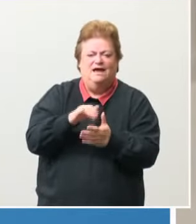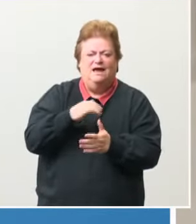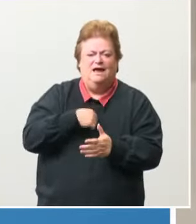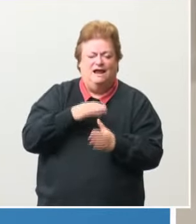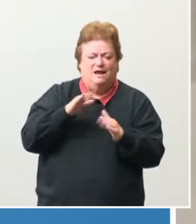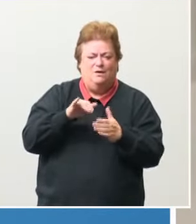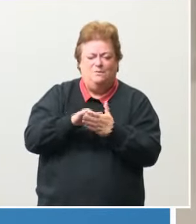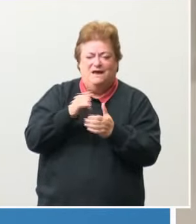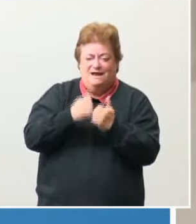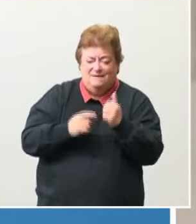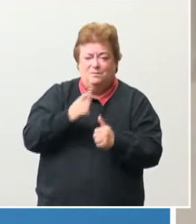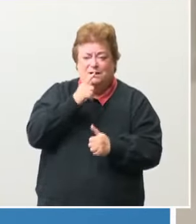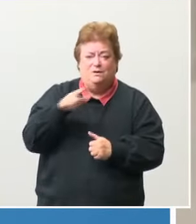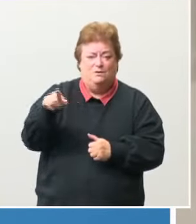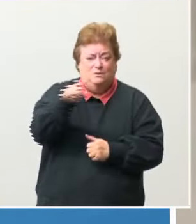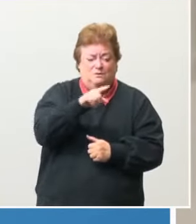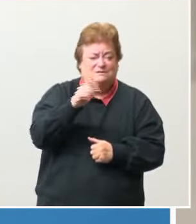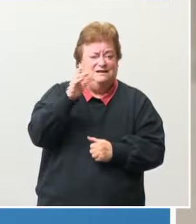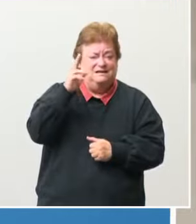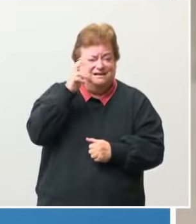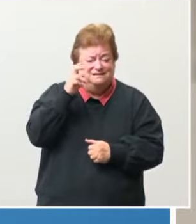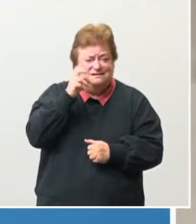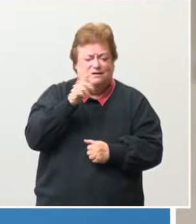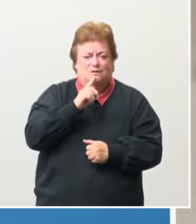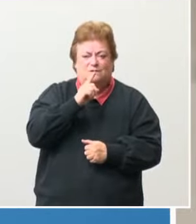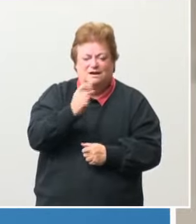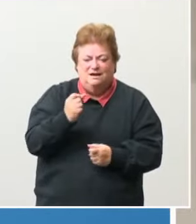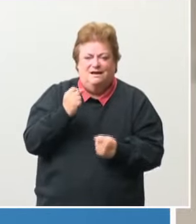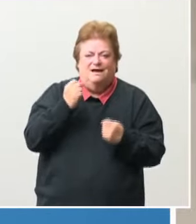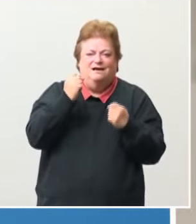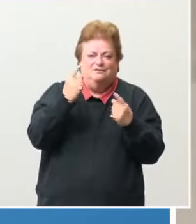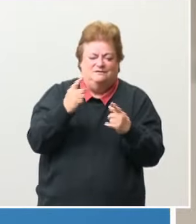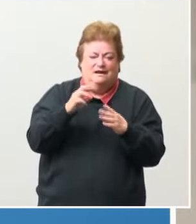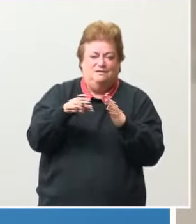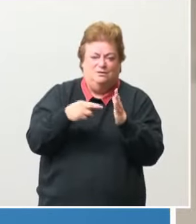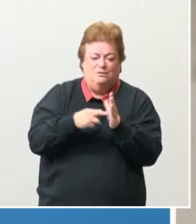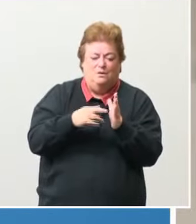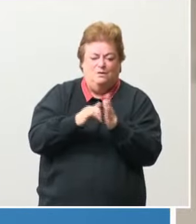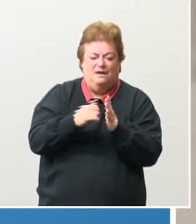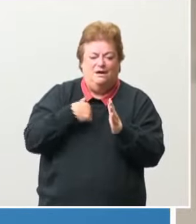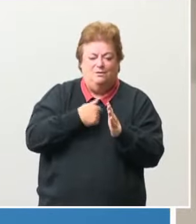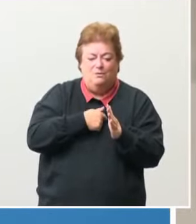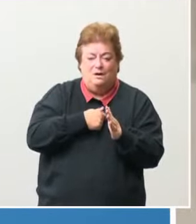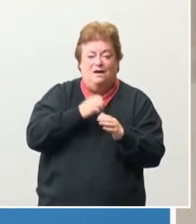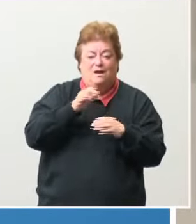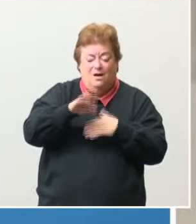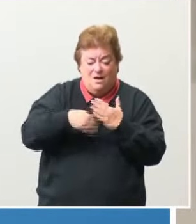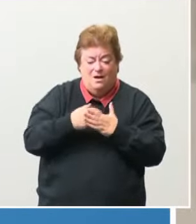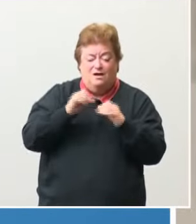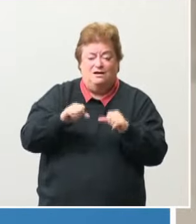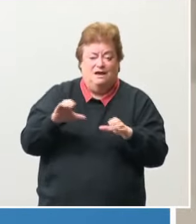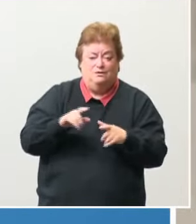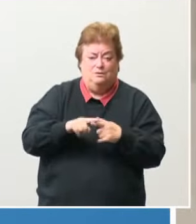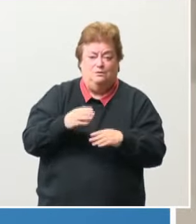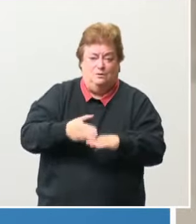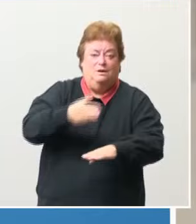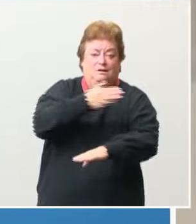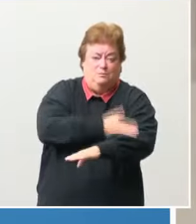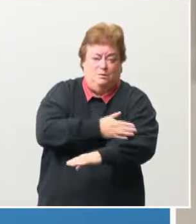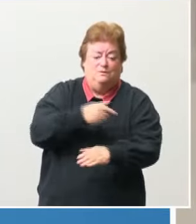everyone listening out there really understands the role we can all play in making this better.